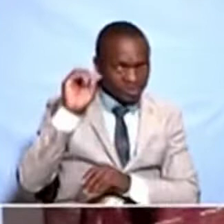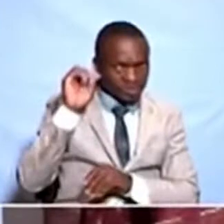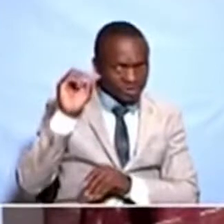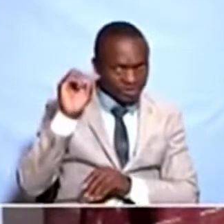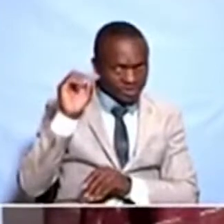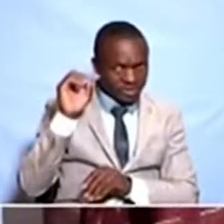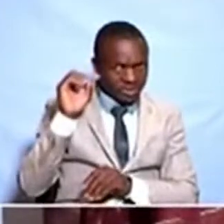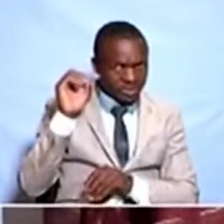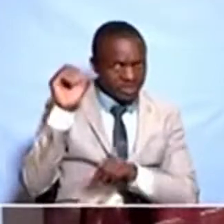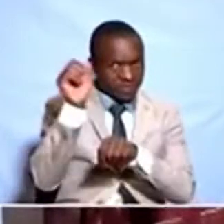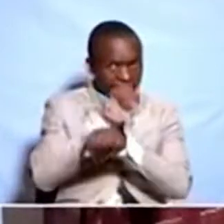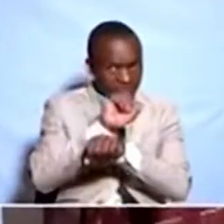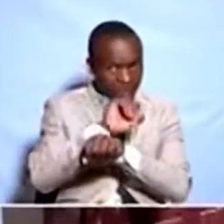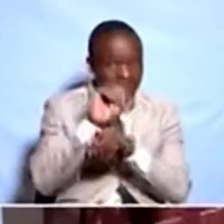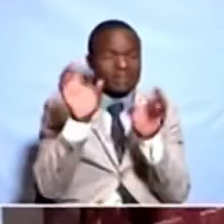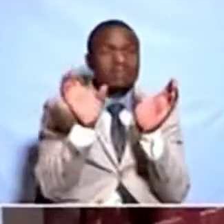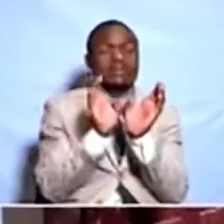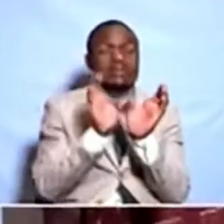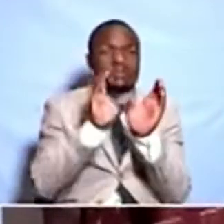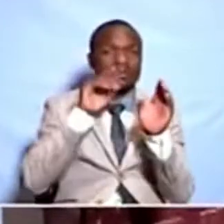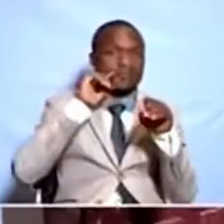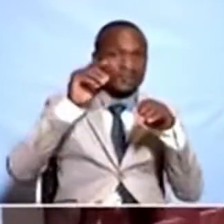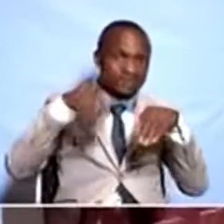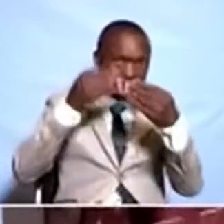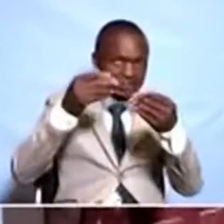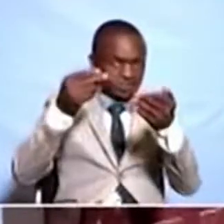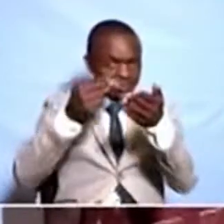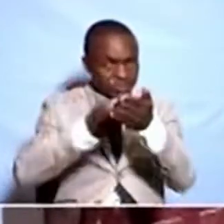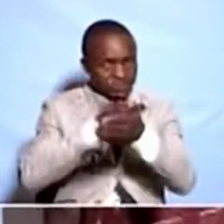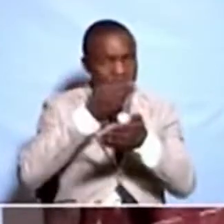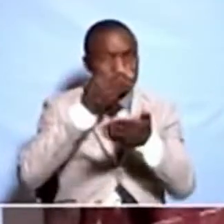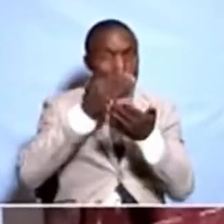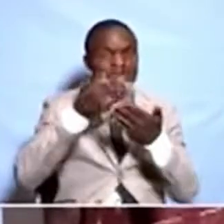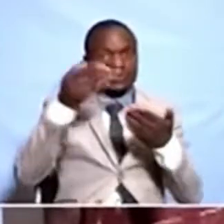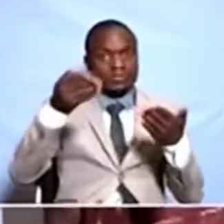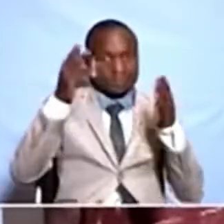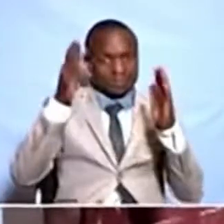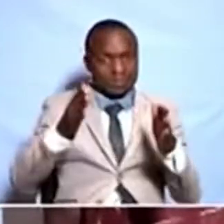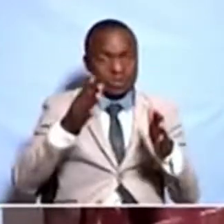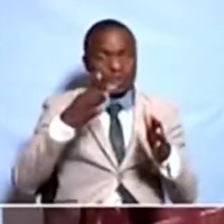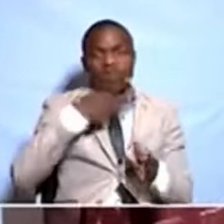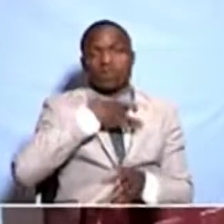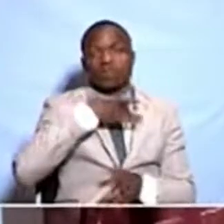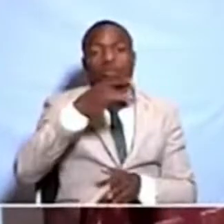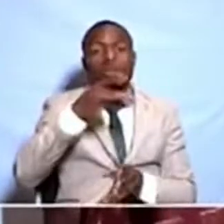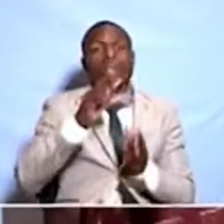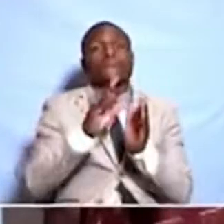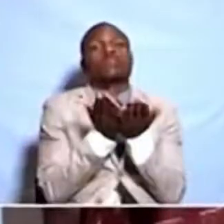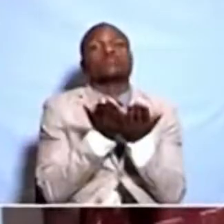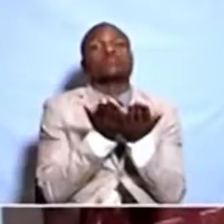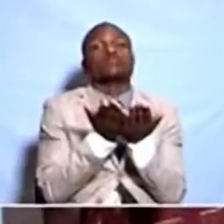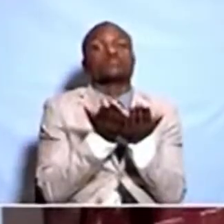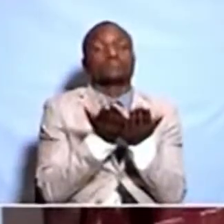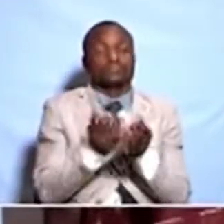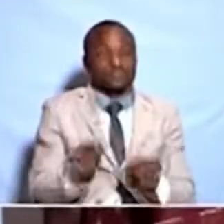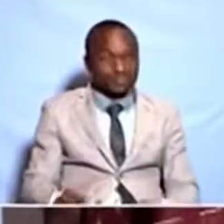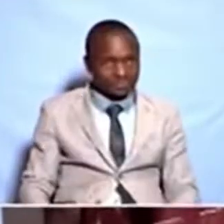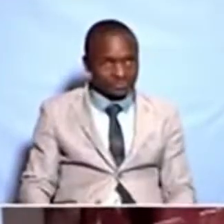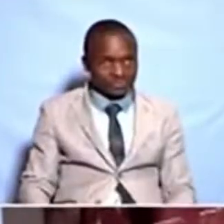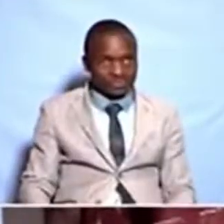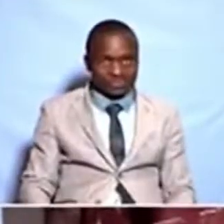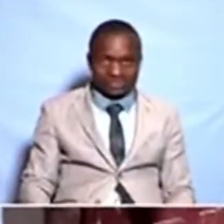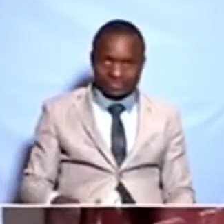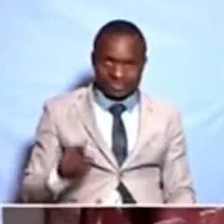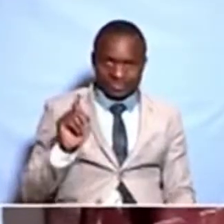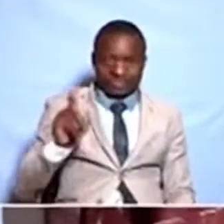registration certificate must be given to the new buyer. That is the white book, which we may call white book. Besides that, you should